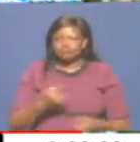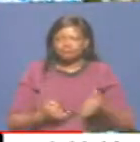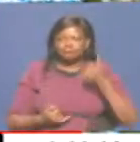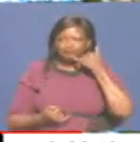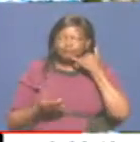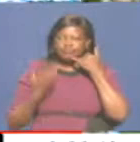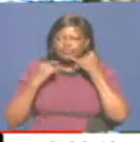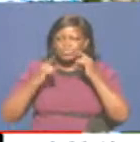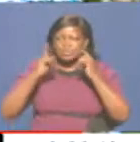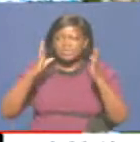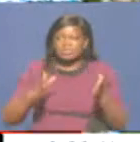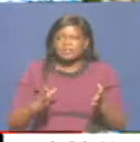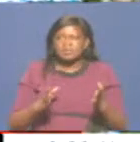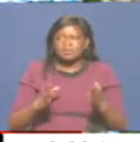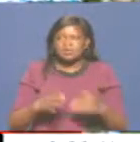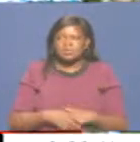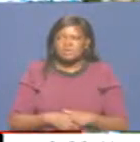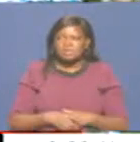director